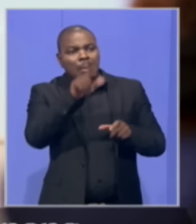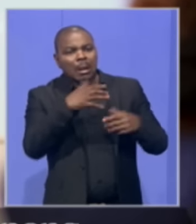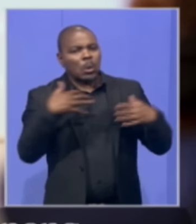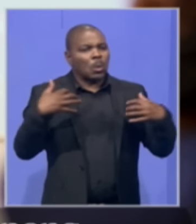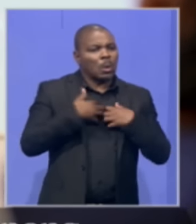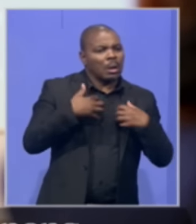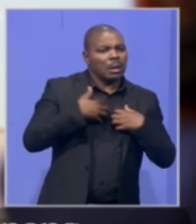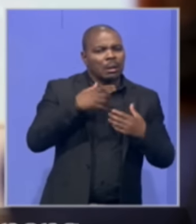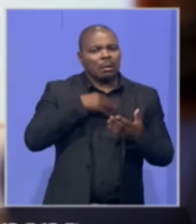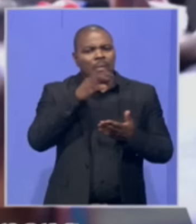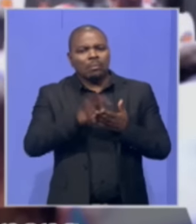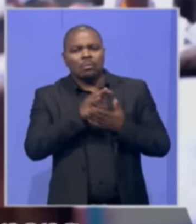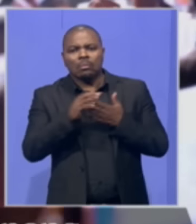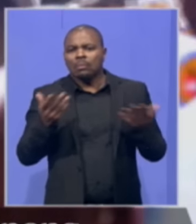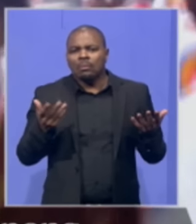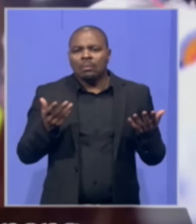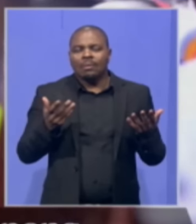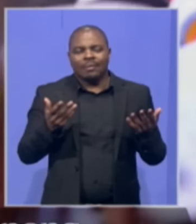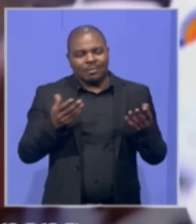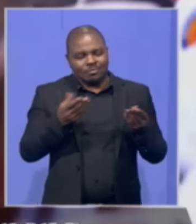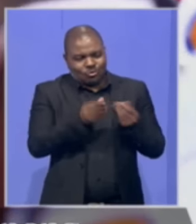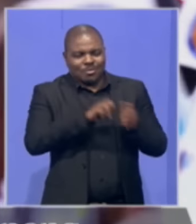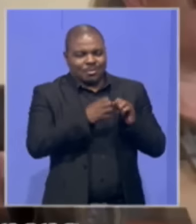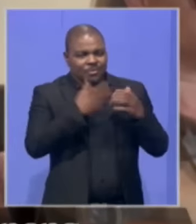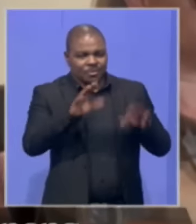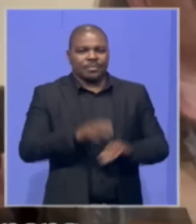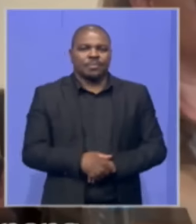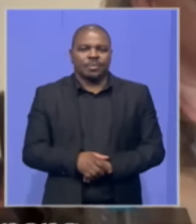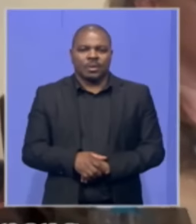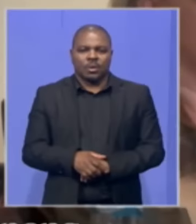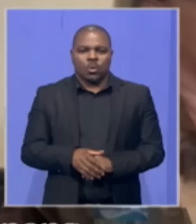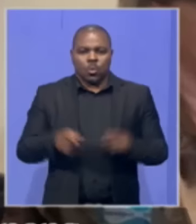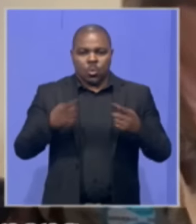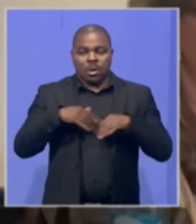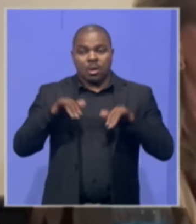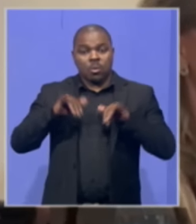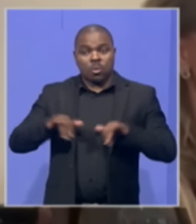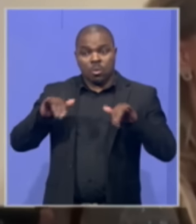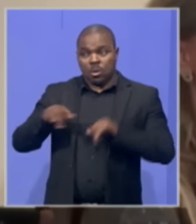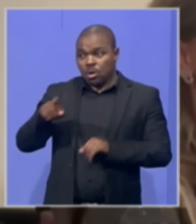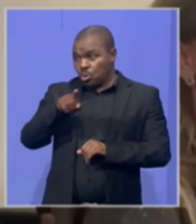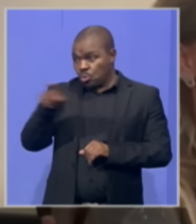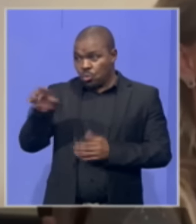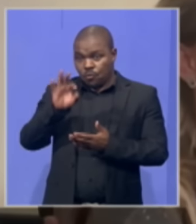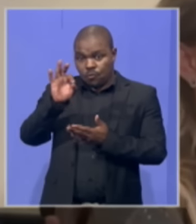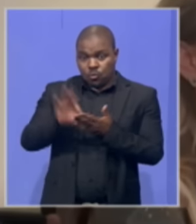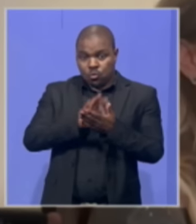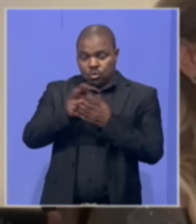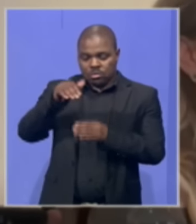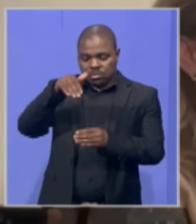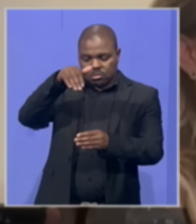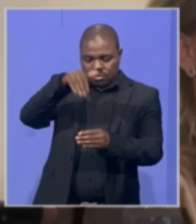kwa diteišeneng tsa go tlhopha. We await for you to put your voice in the